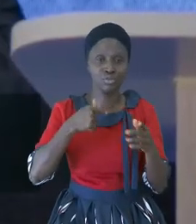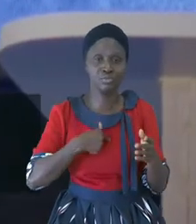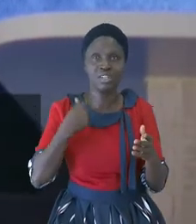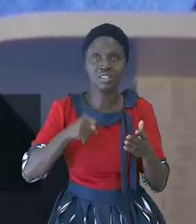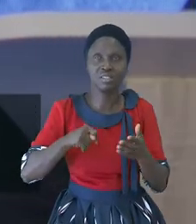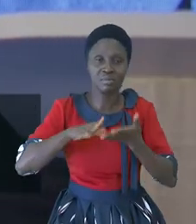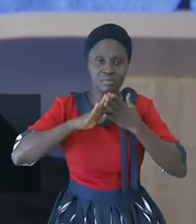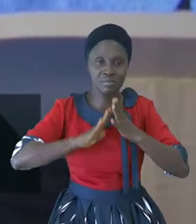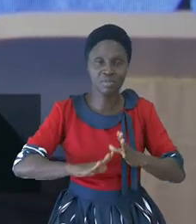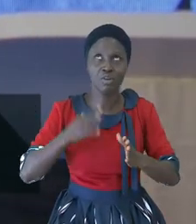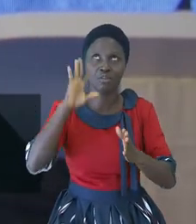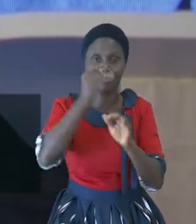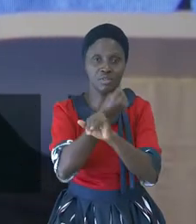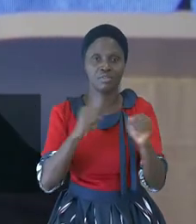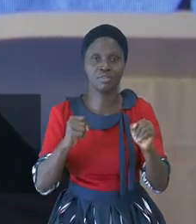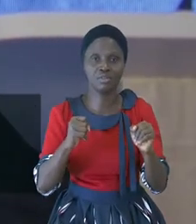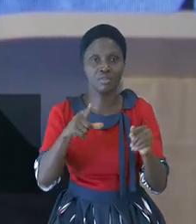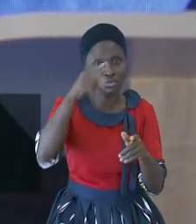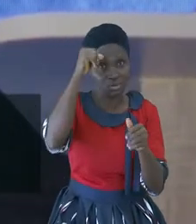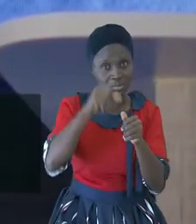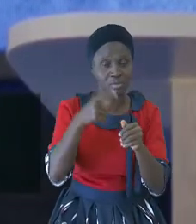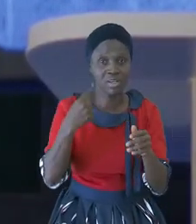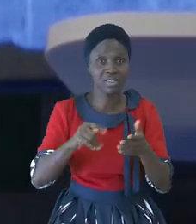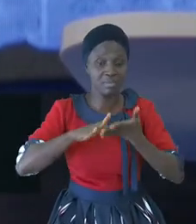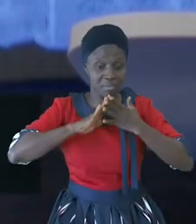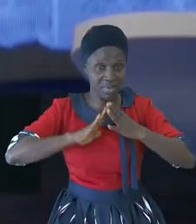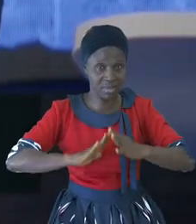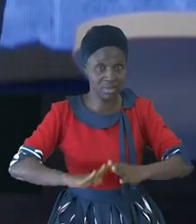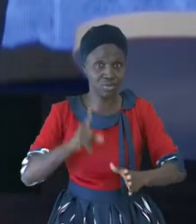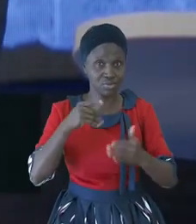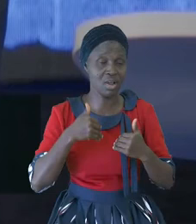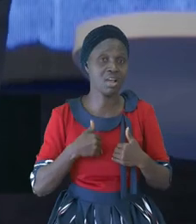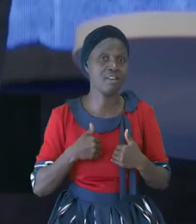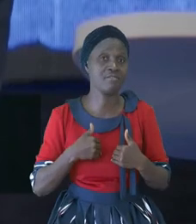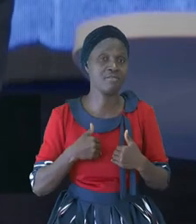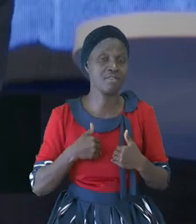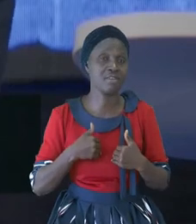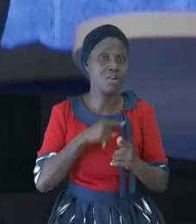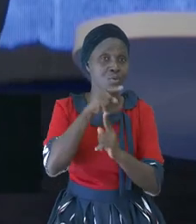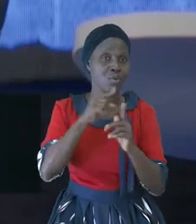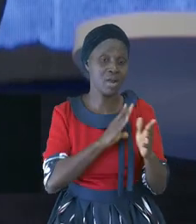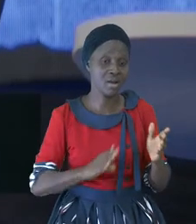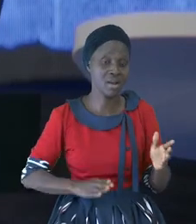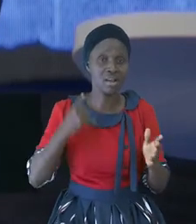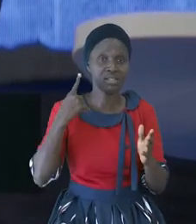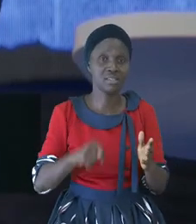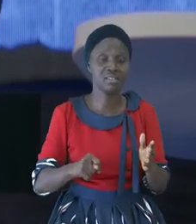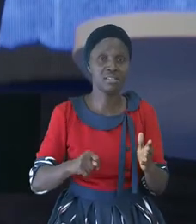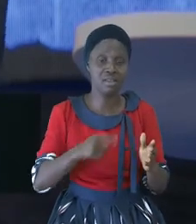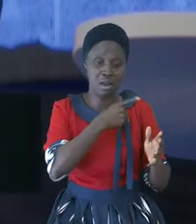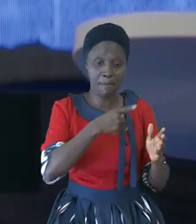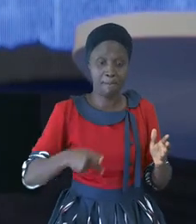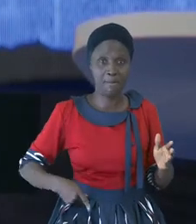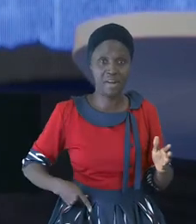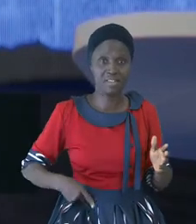you remember the peace you had when Christ, the Prince of Peace, entered into you and you were